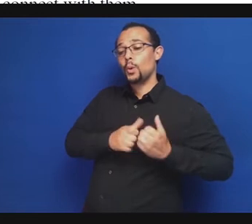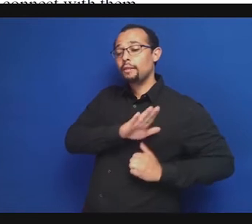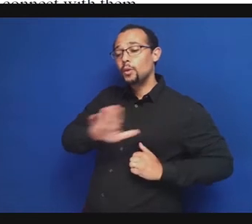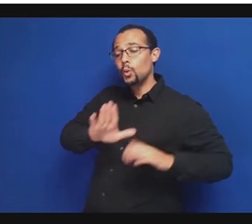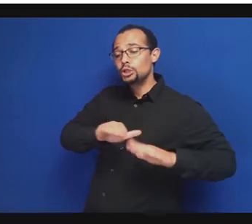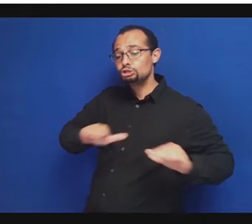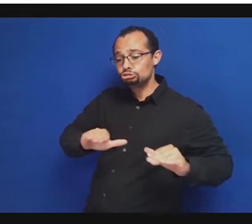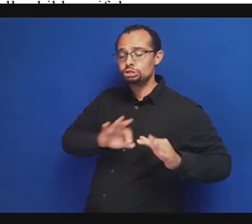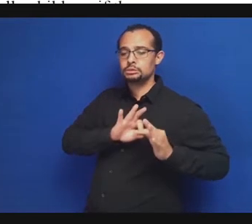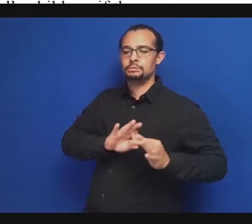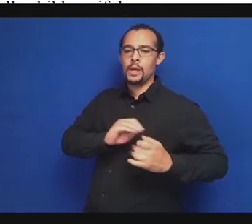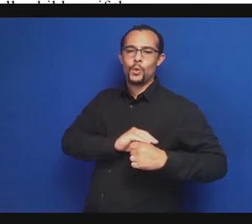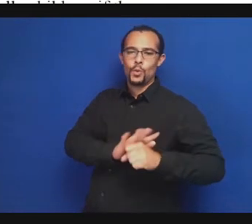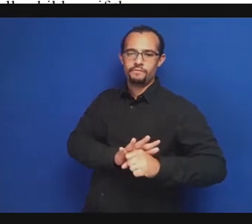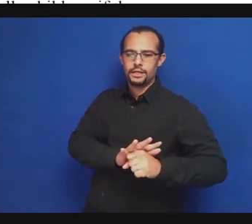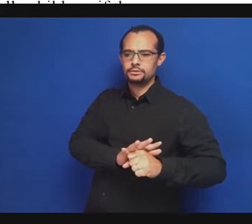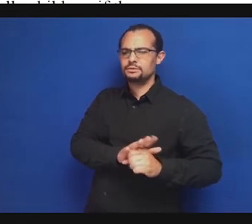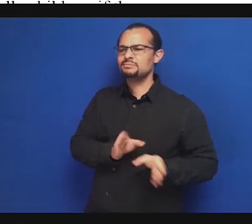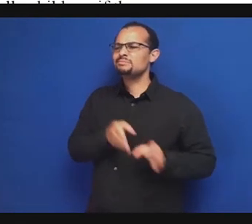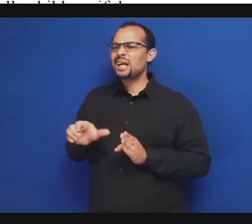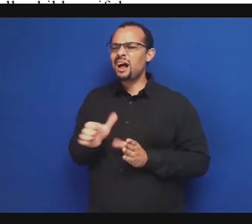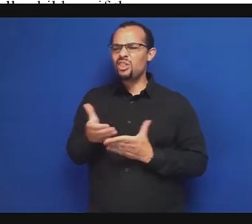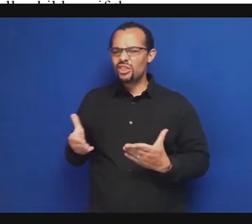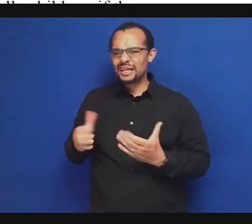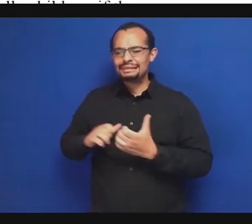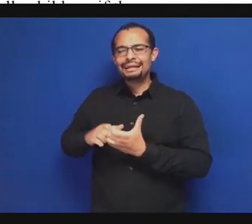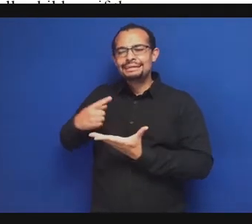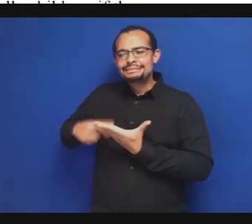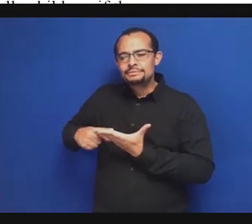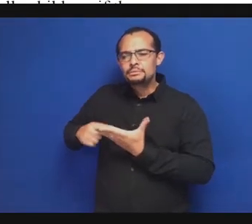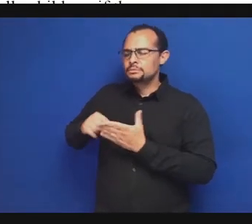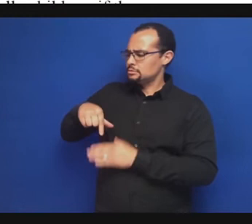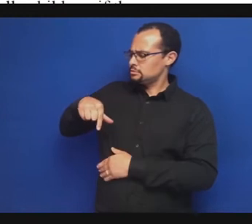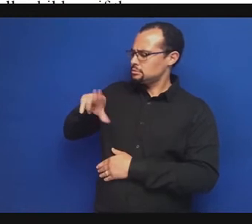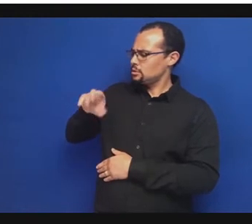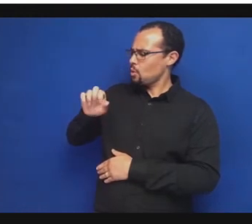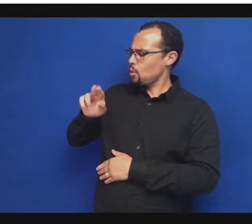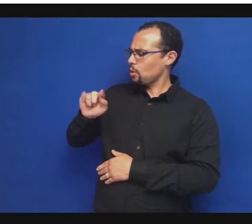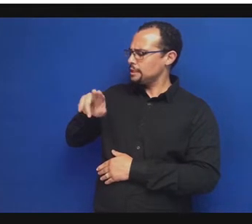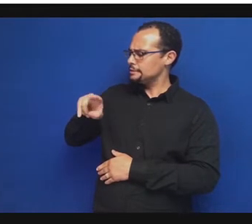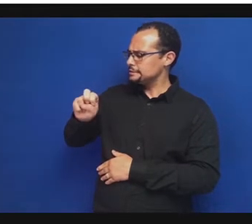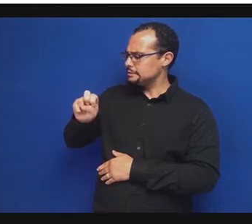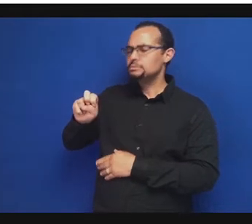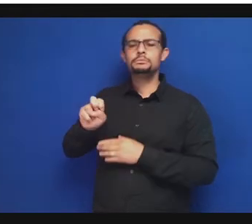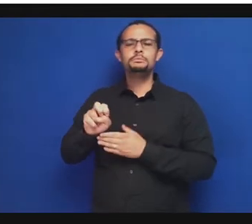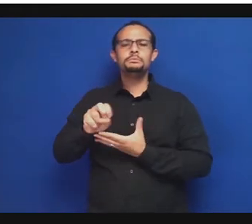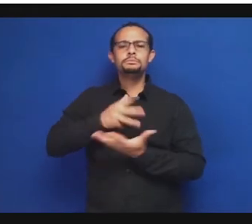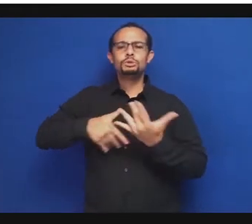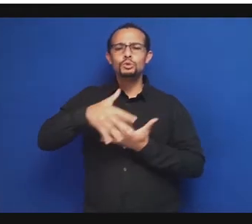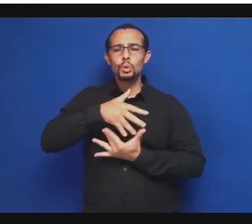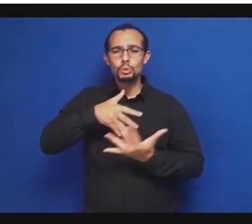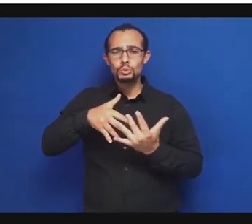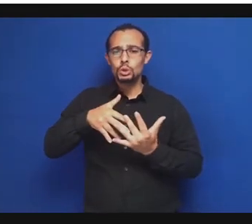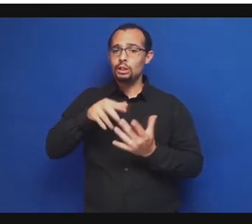we talk about that as well, and specifically for parents about how children react as well. And not